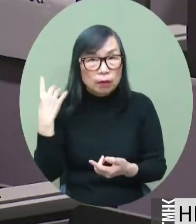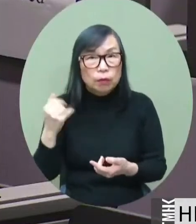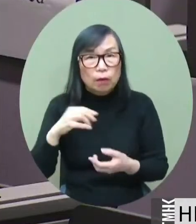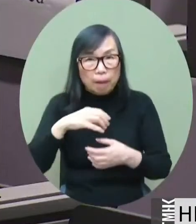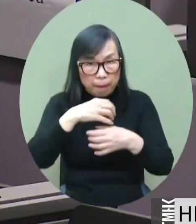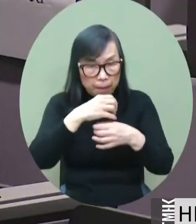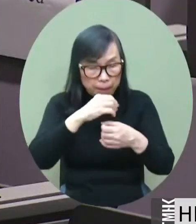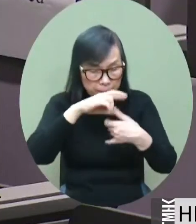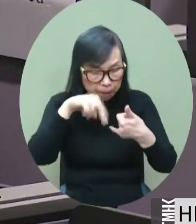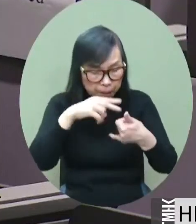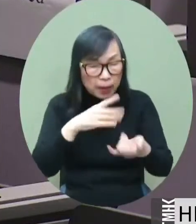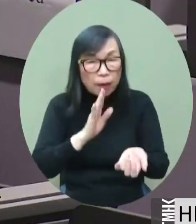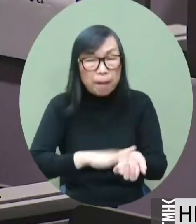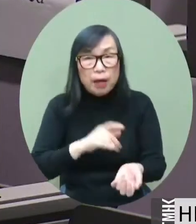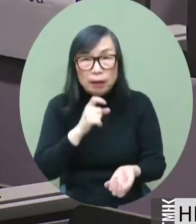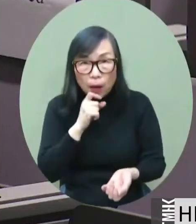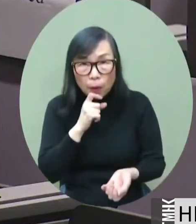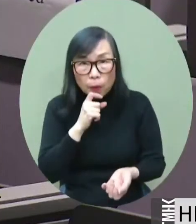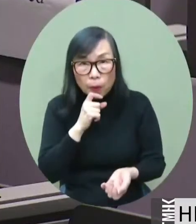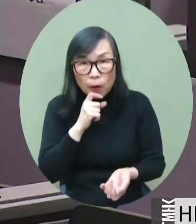was his viral load